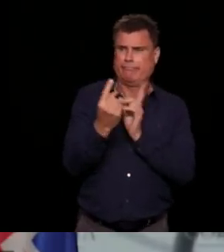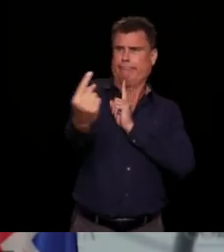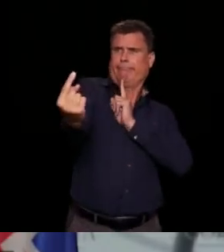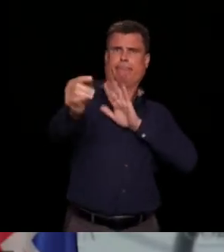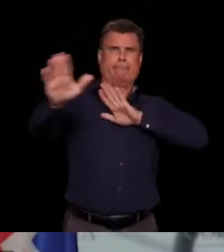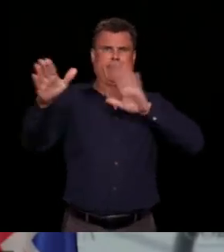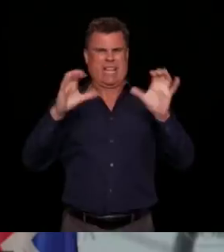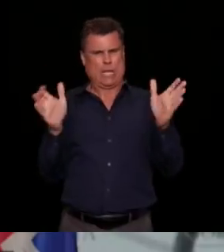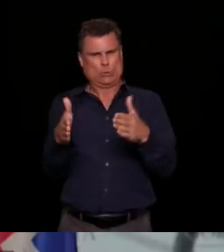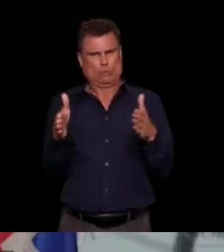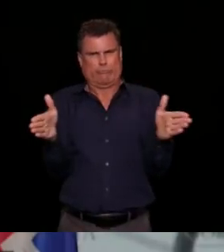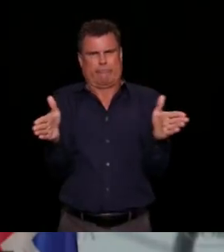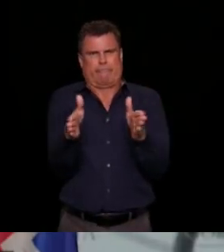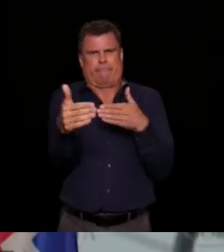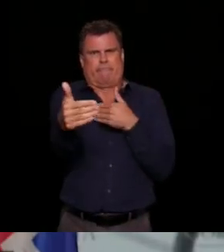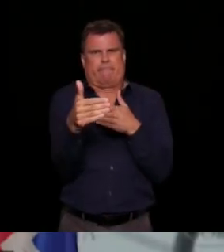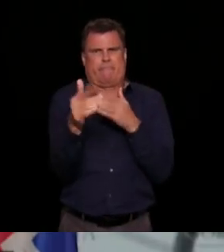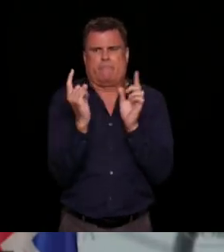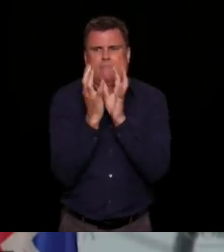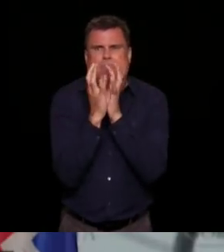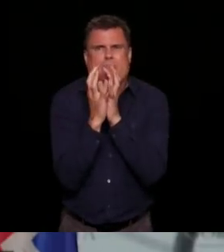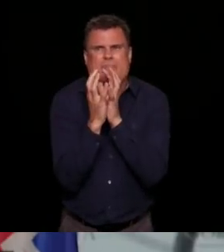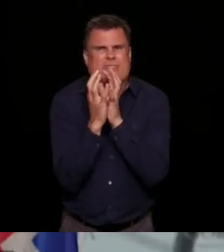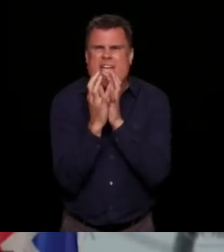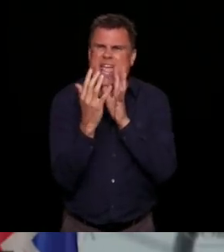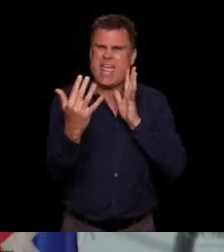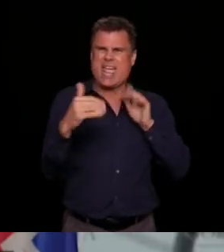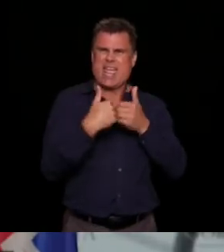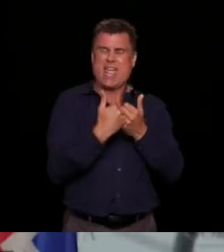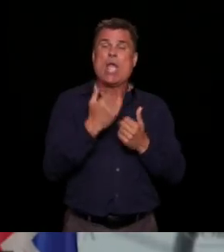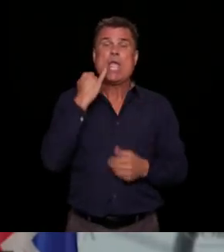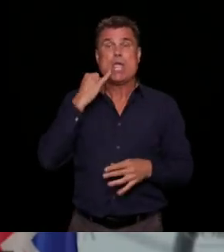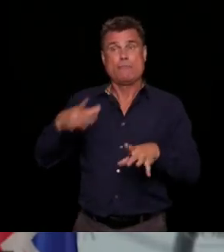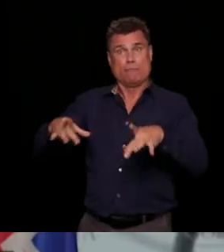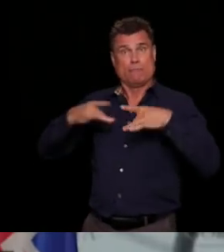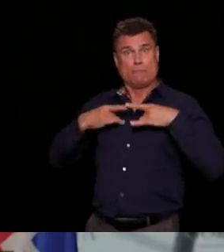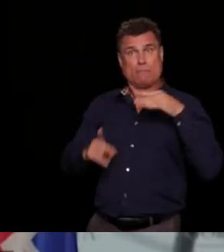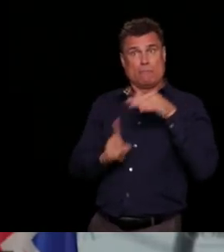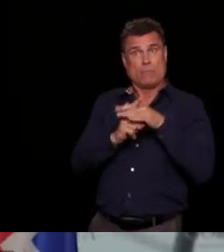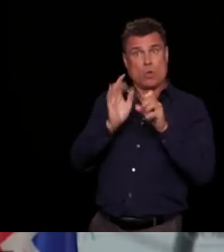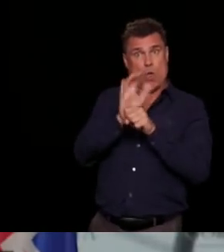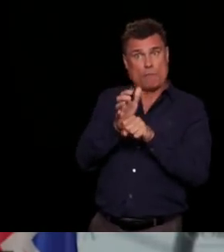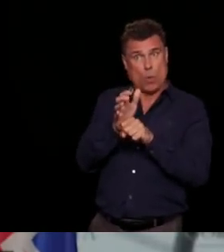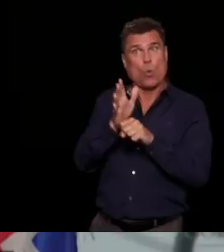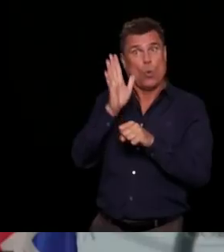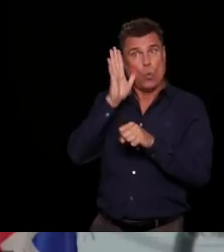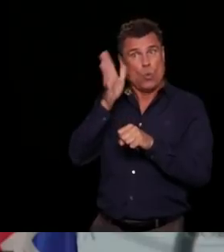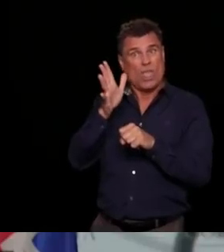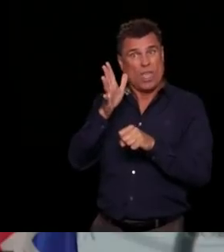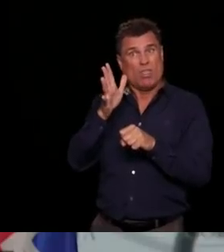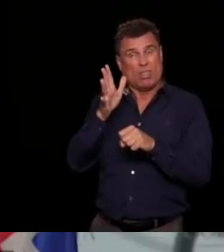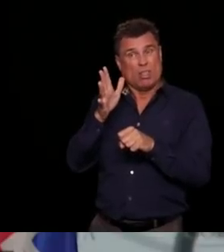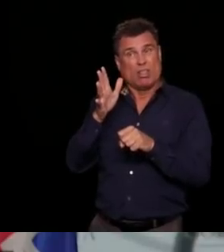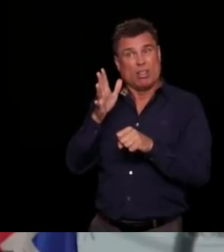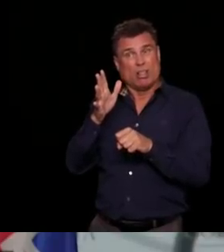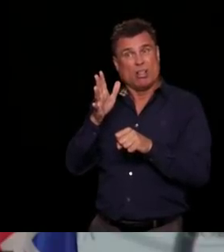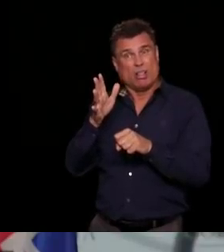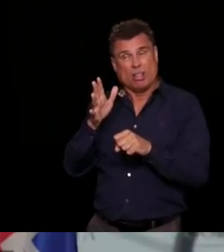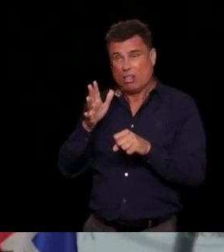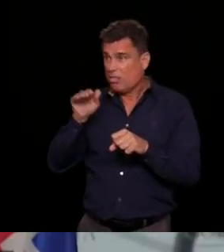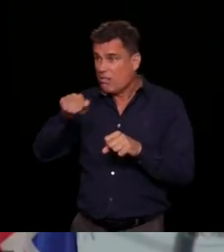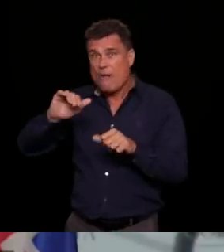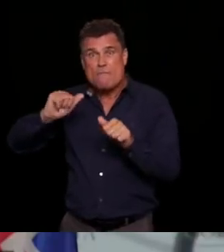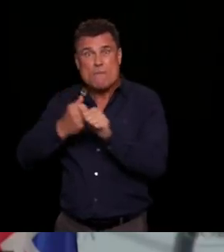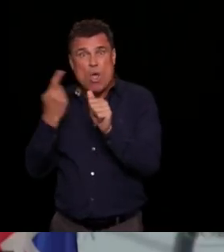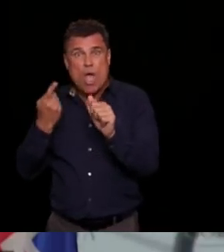the primary strategy be simply to rely on contact tracing if something happens rather than trying to prevent spread among those